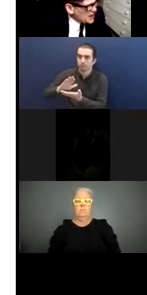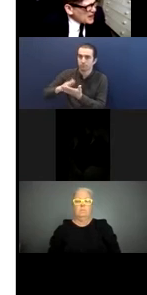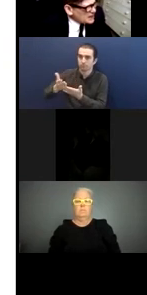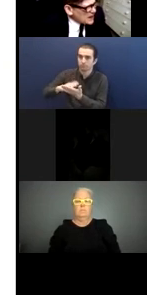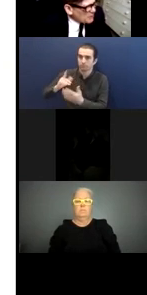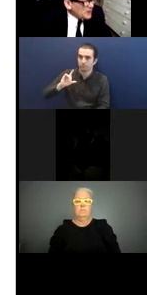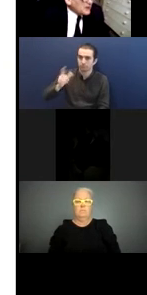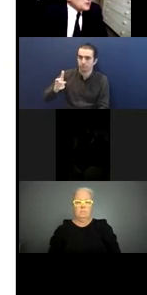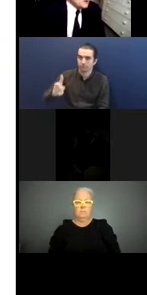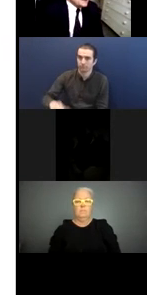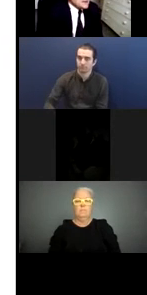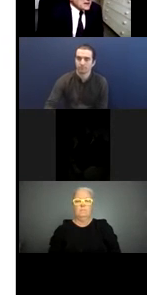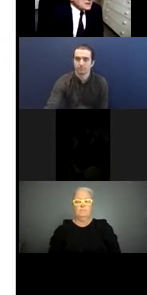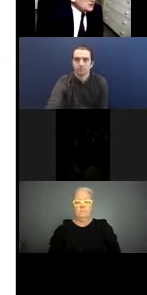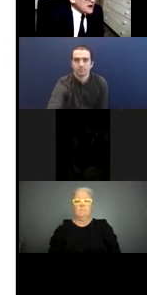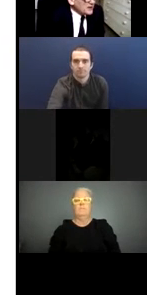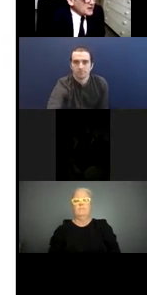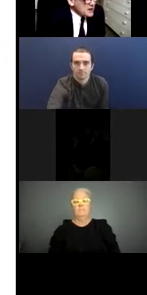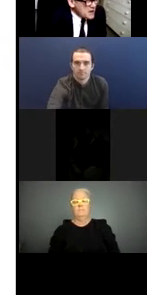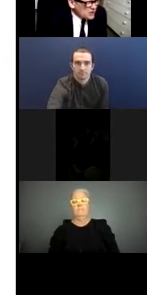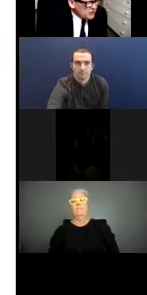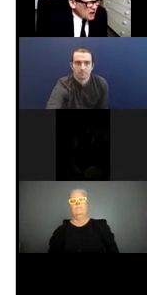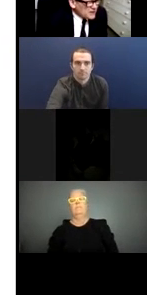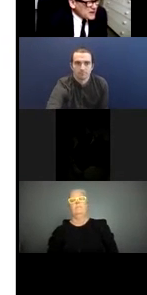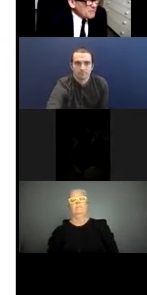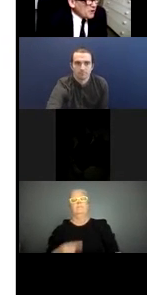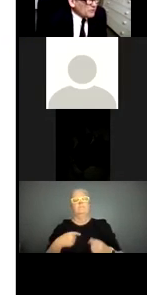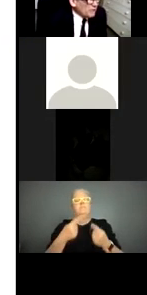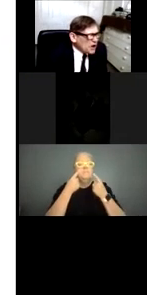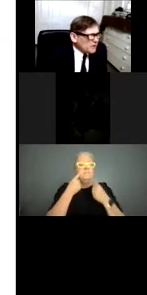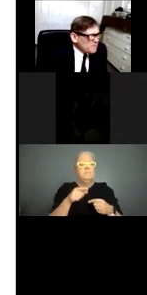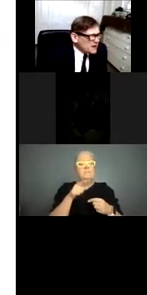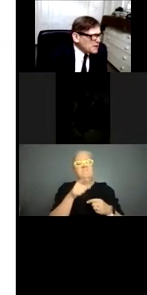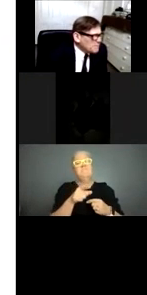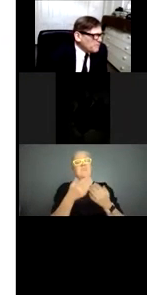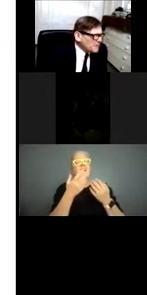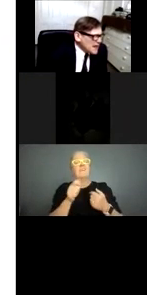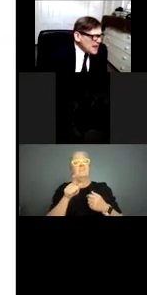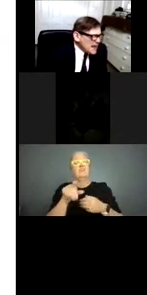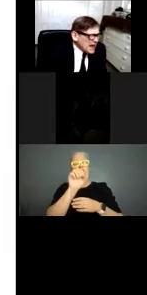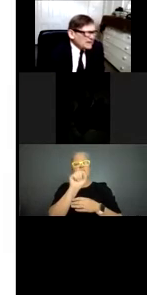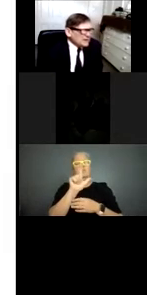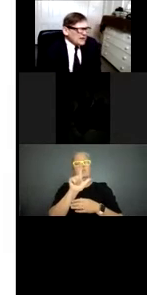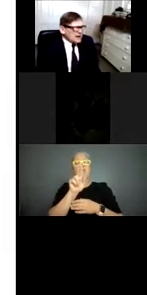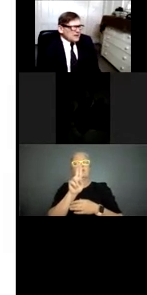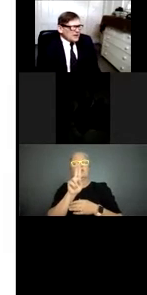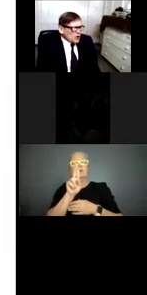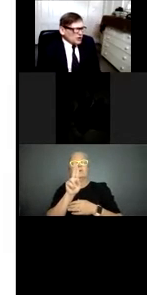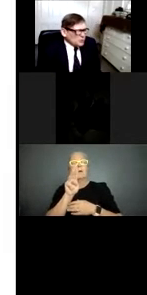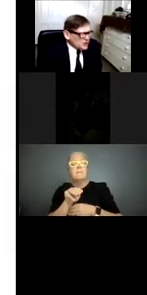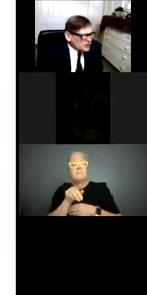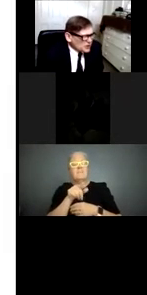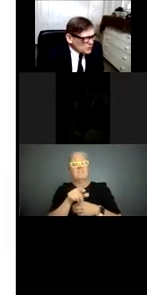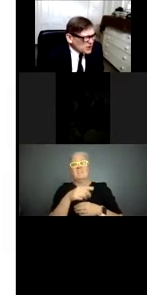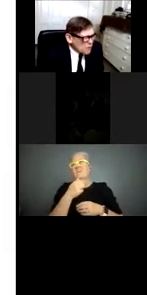first there, they ended up with, I think, 26 throughout the Dharavi slum of over 1 million people. And then they